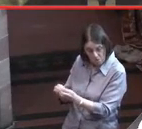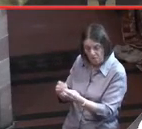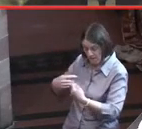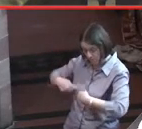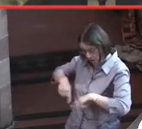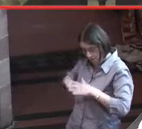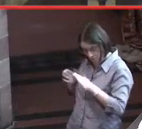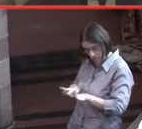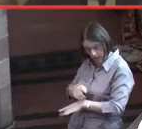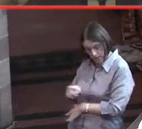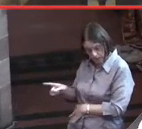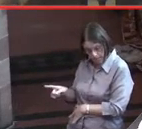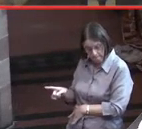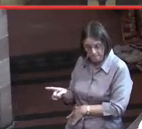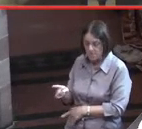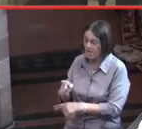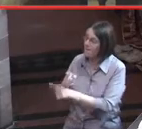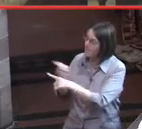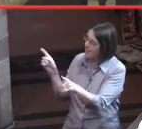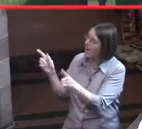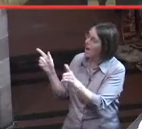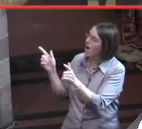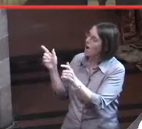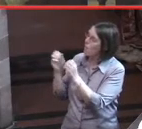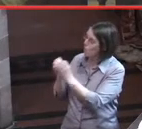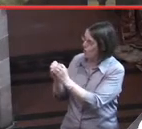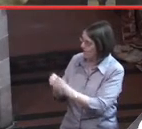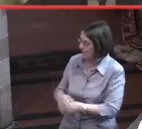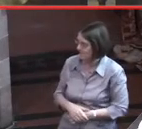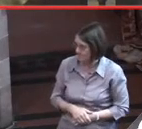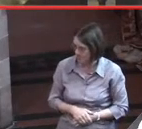ordained? They are worthy.